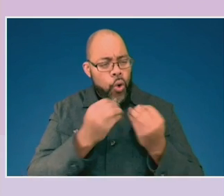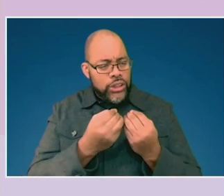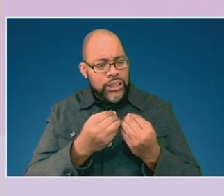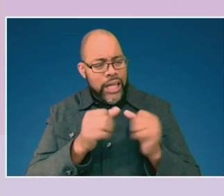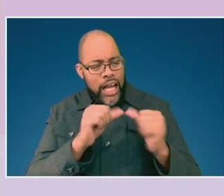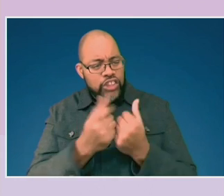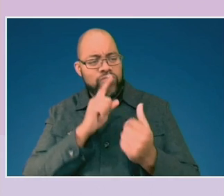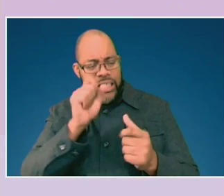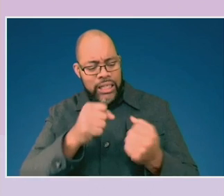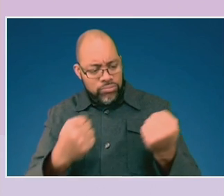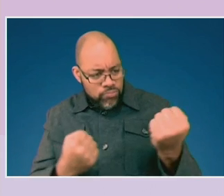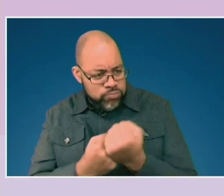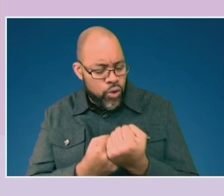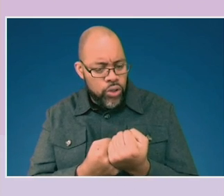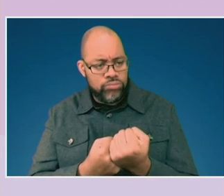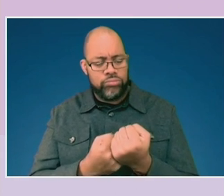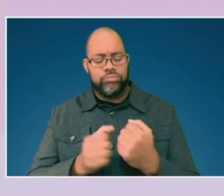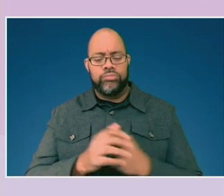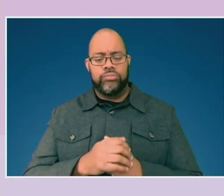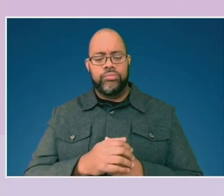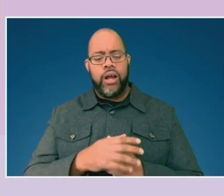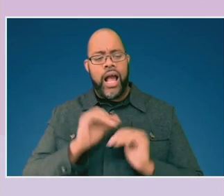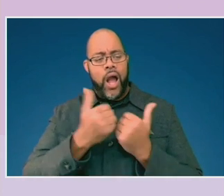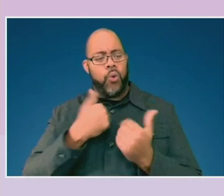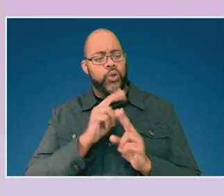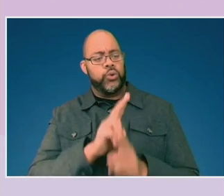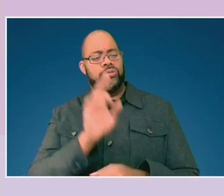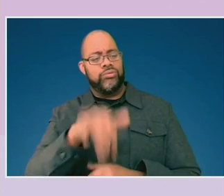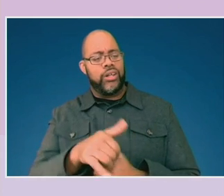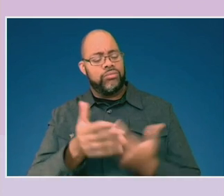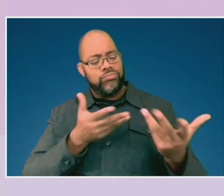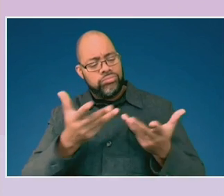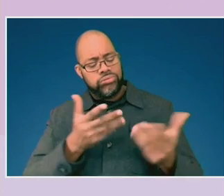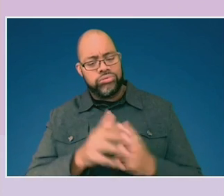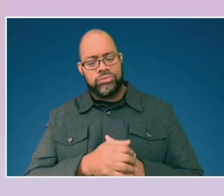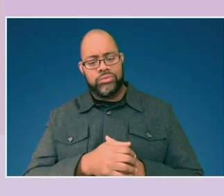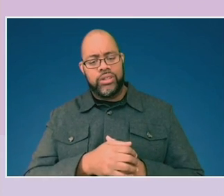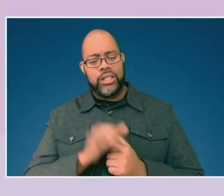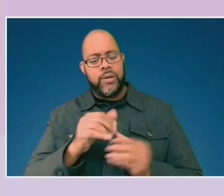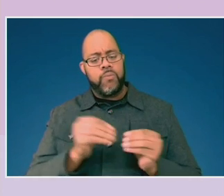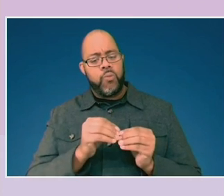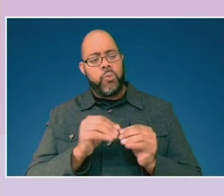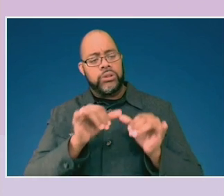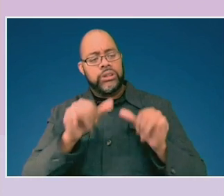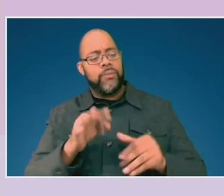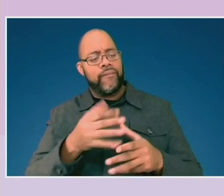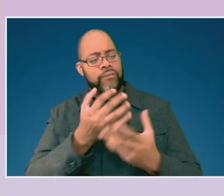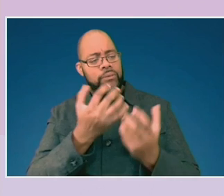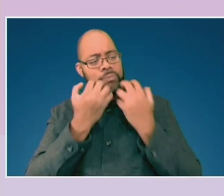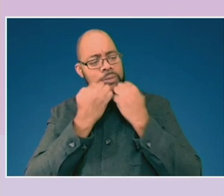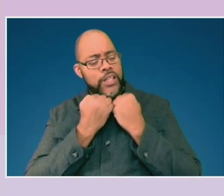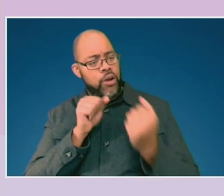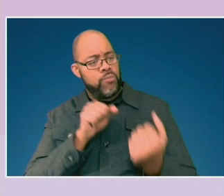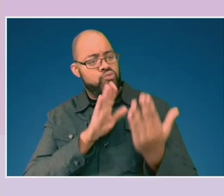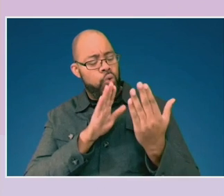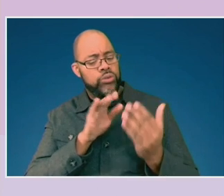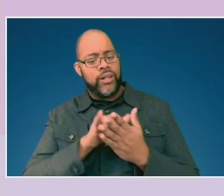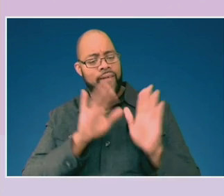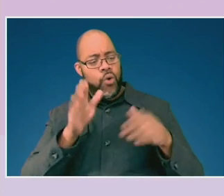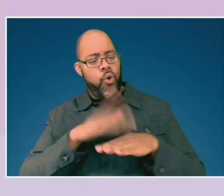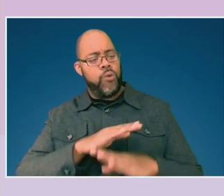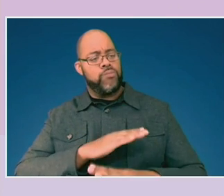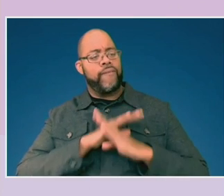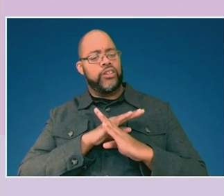really get behind this, and how do we leverage and engage them in this more system of care approach that focuses on prevention. And